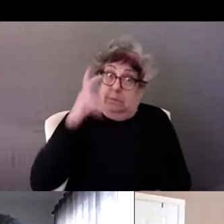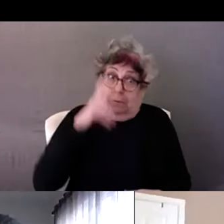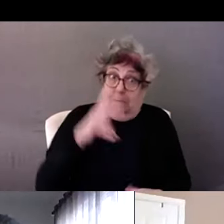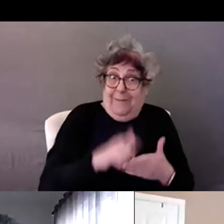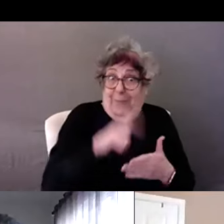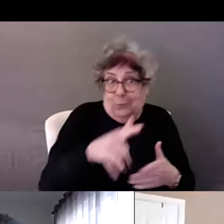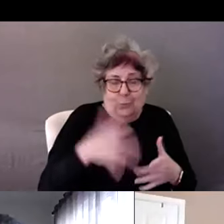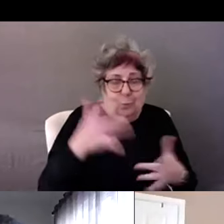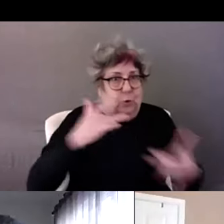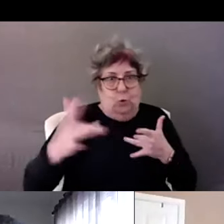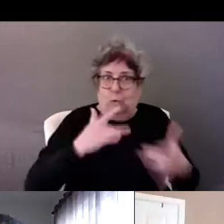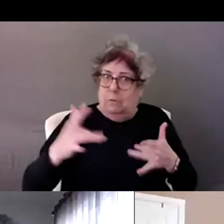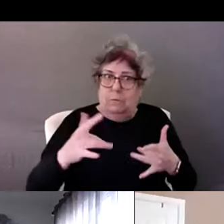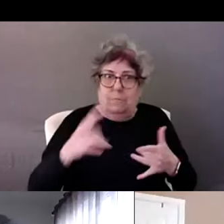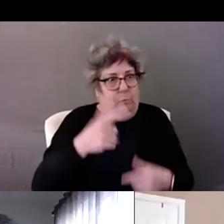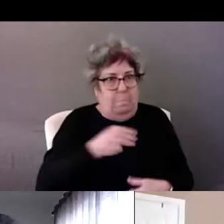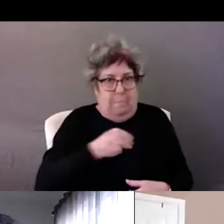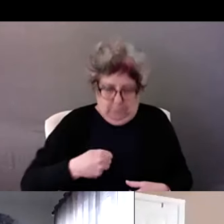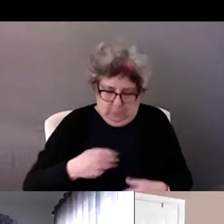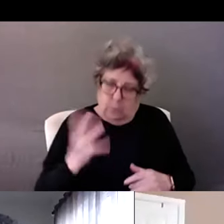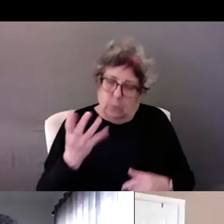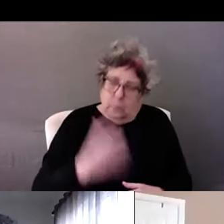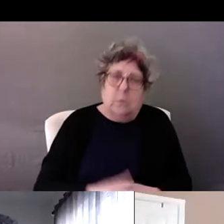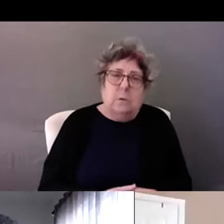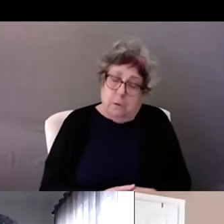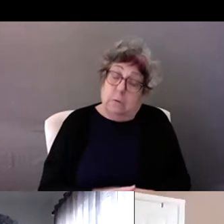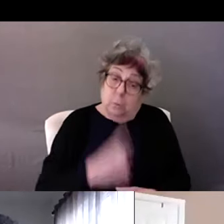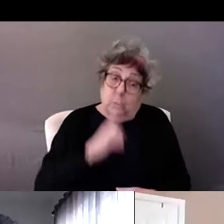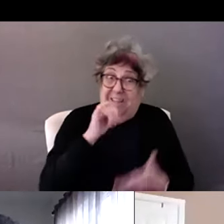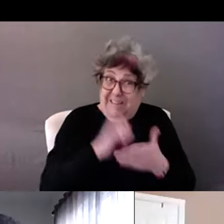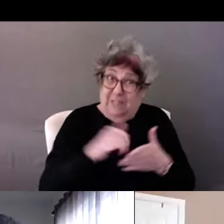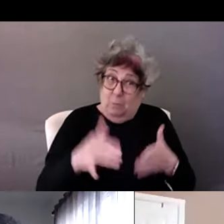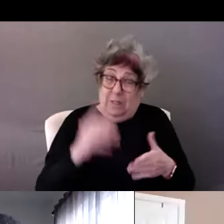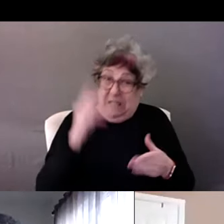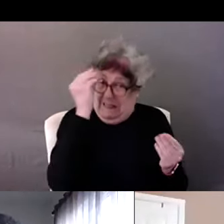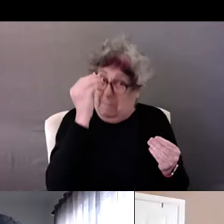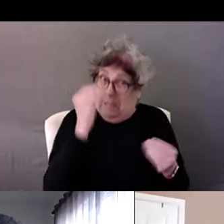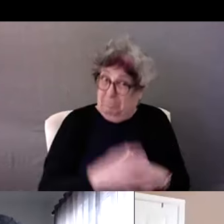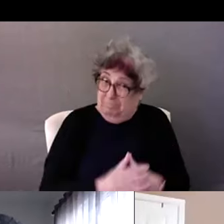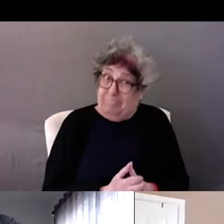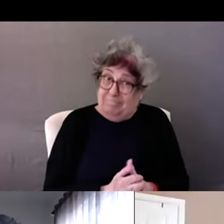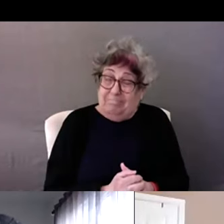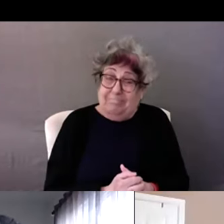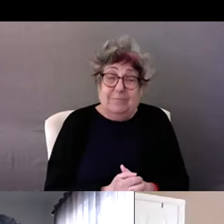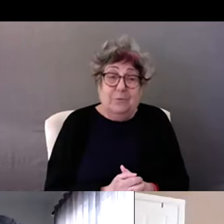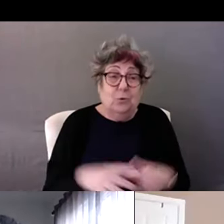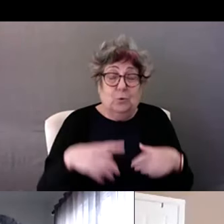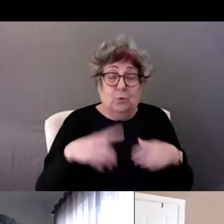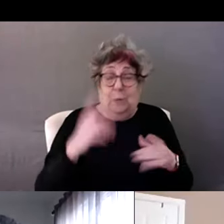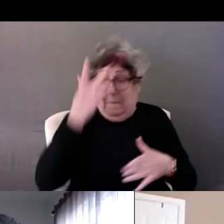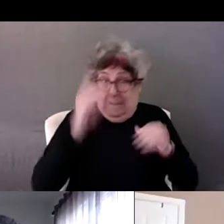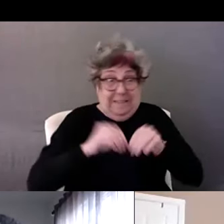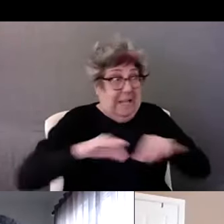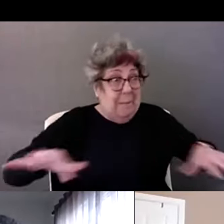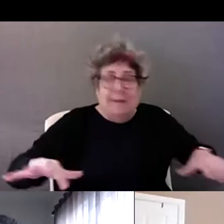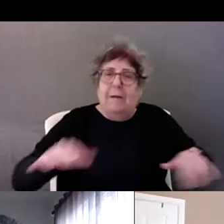man, your congregants and what. I mean, that is really the way we have to think about this. It's not, you know, in the pandemic, we all think about like, what's my risk